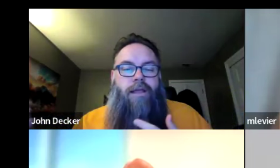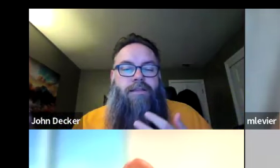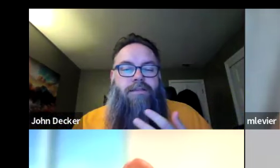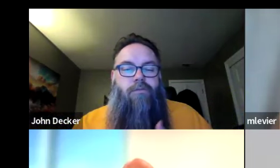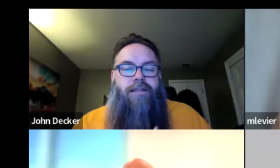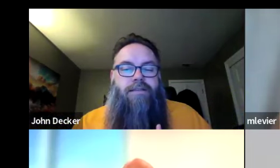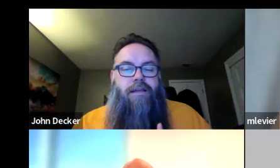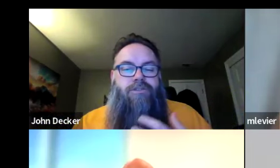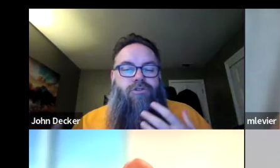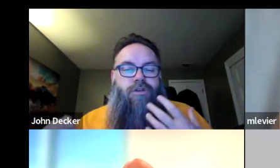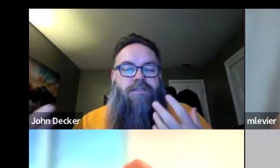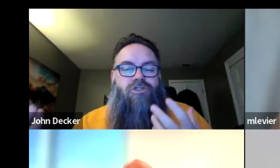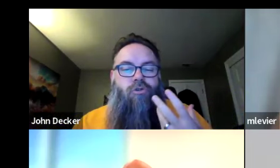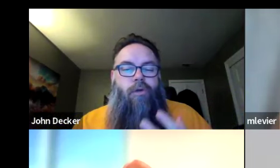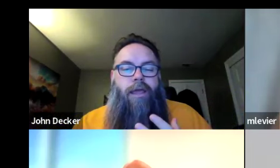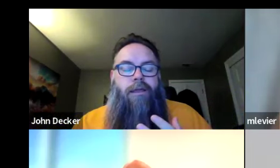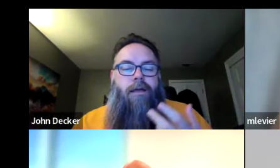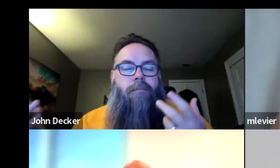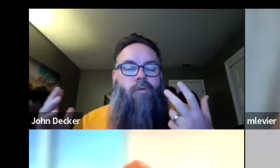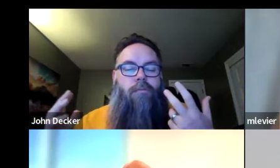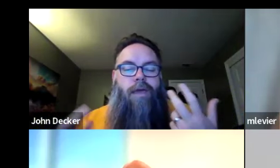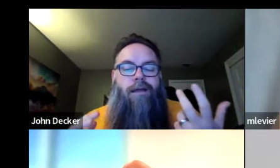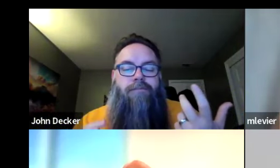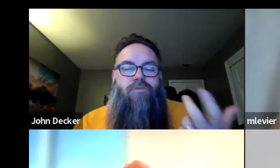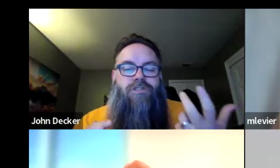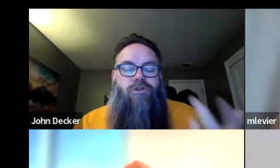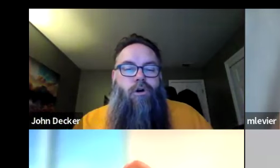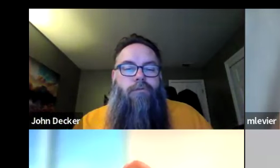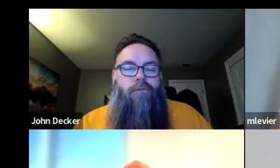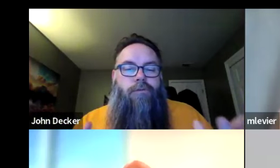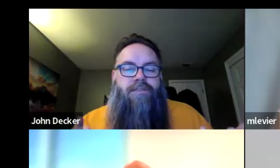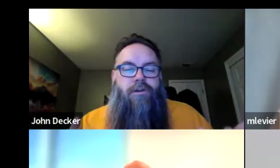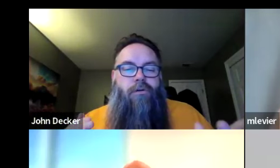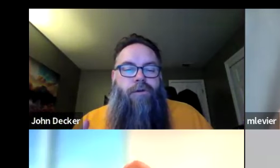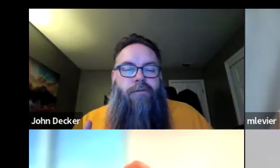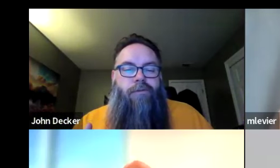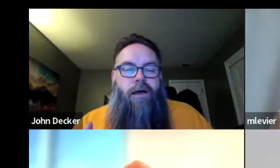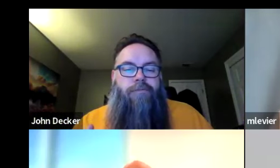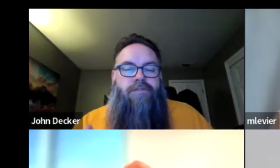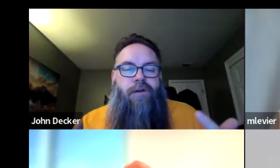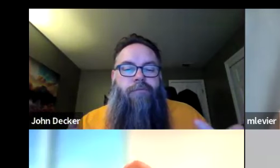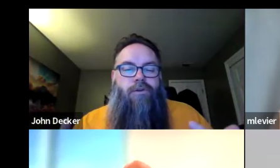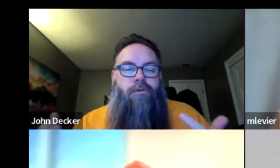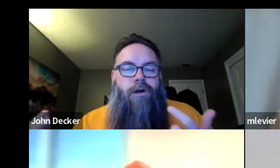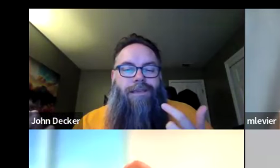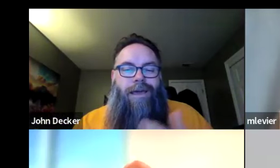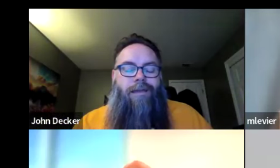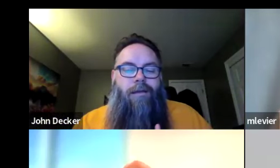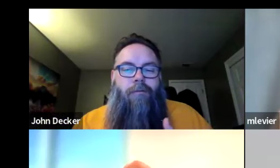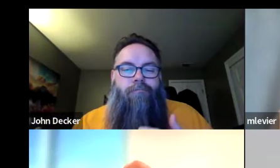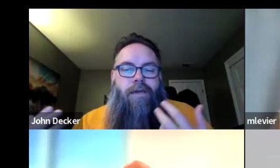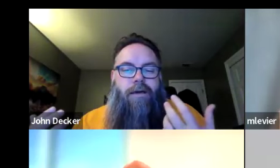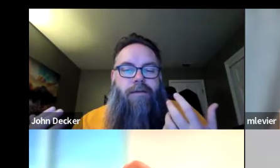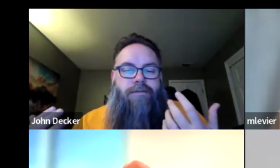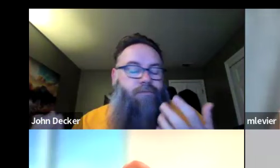that new rate that's in the rate study as your transitional rate, but we may not have switched you over from 055 to 531